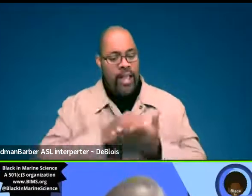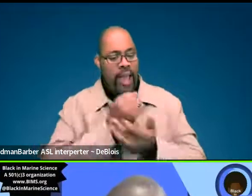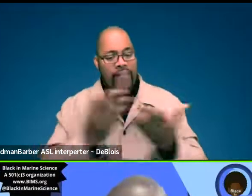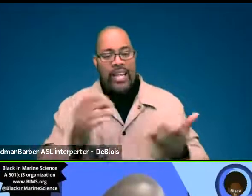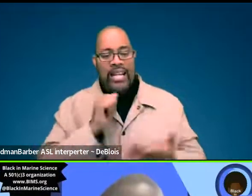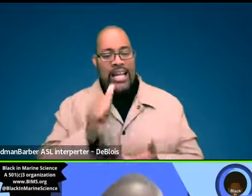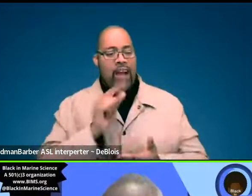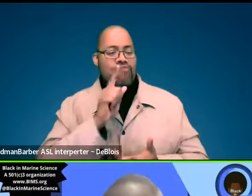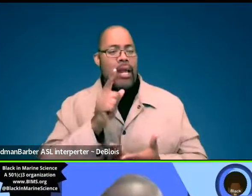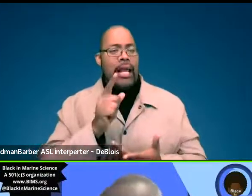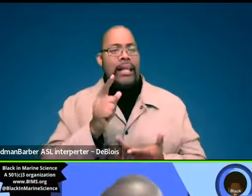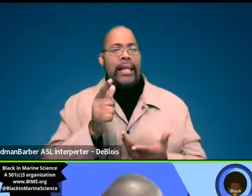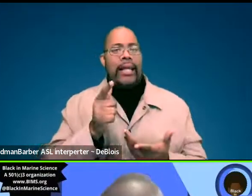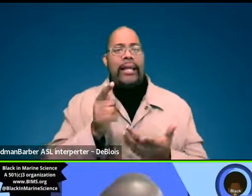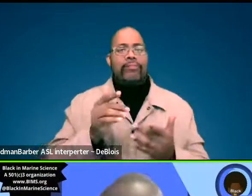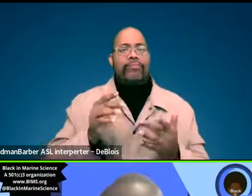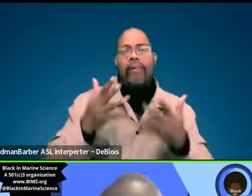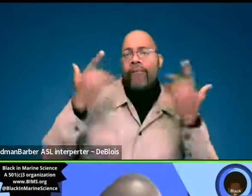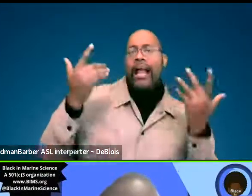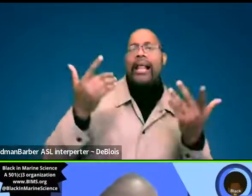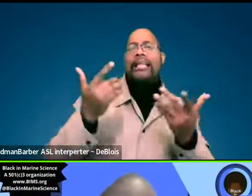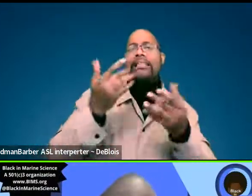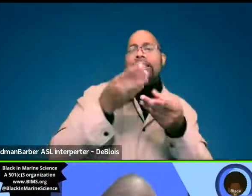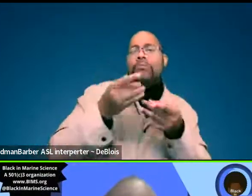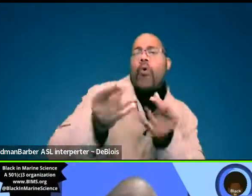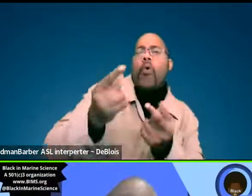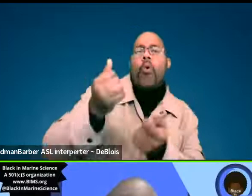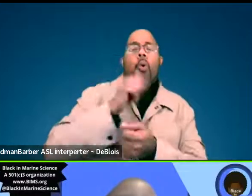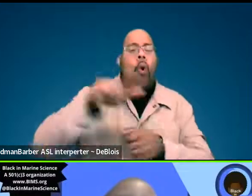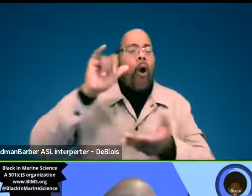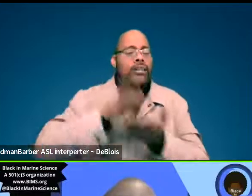isn't peachy, everything isn't always right.